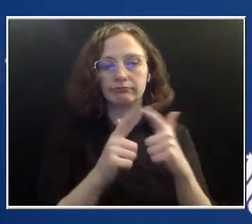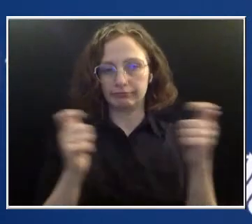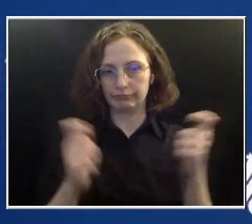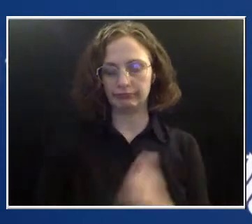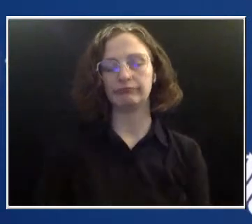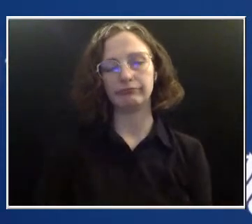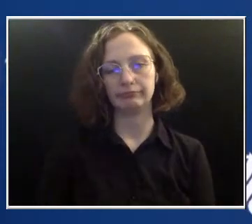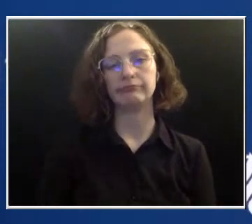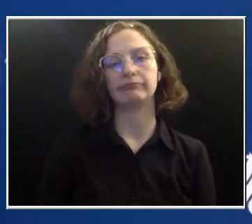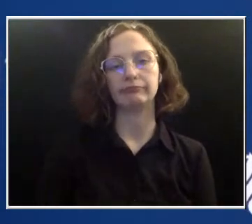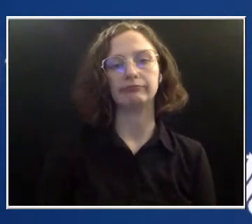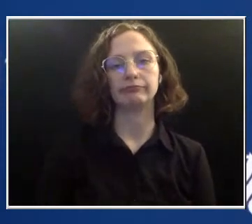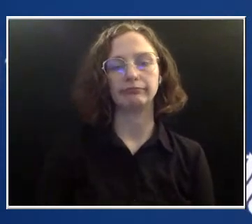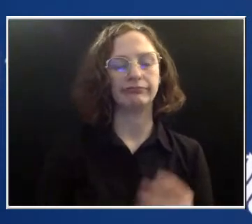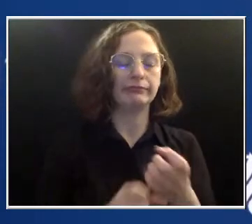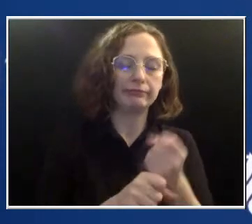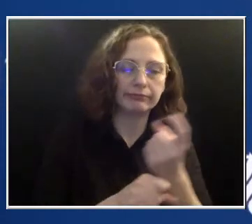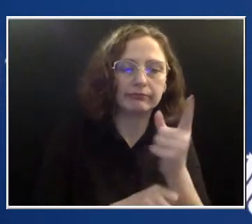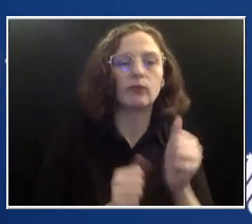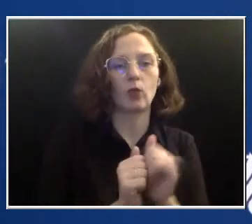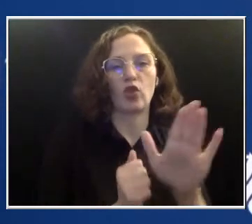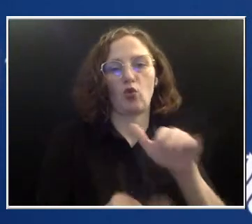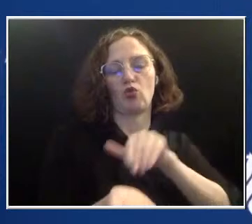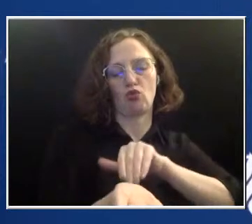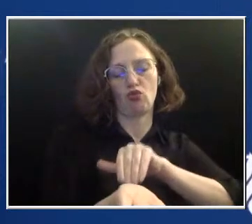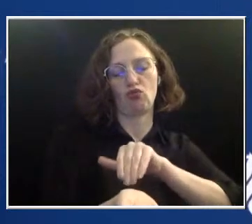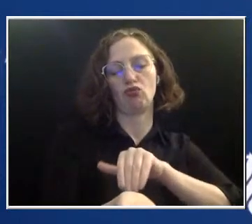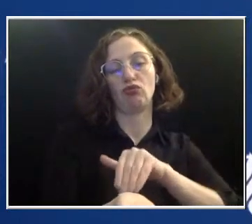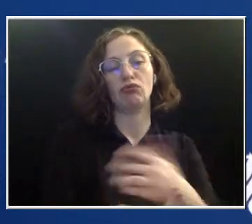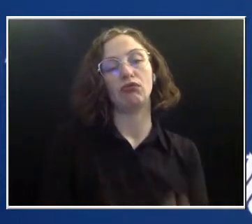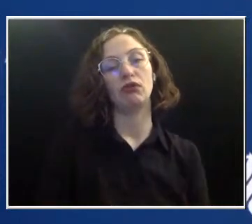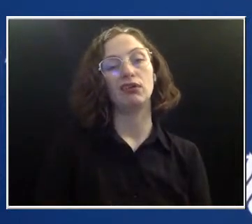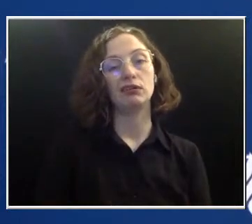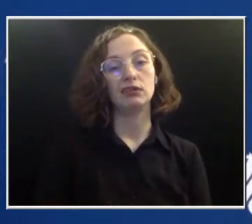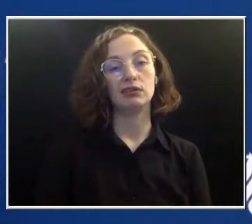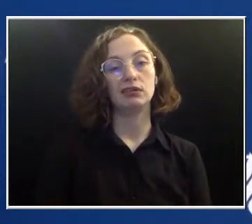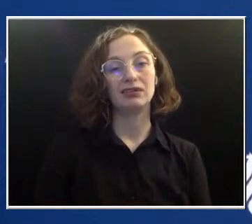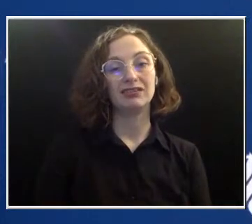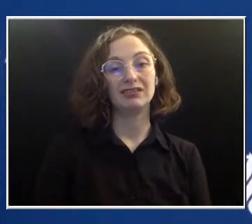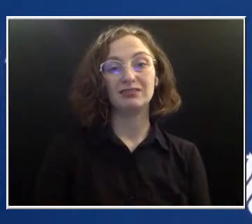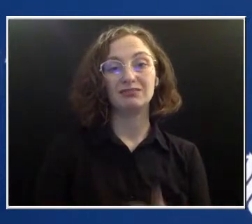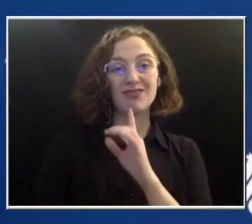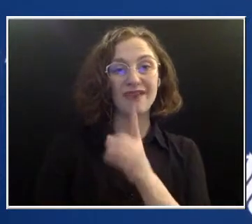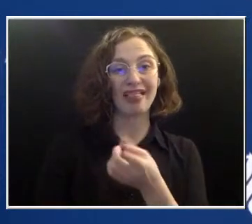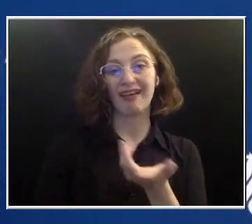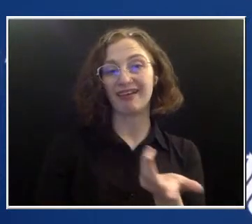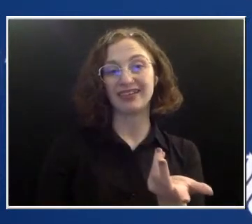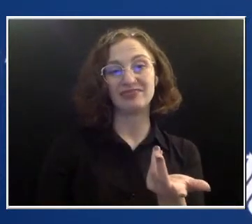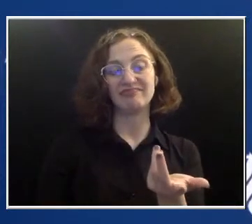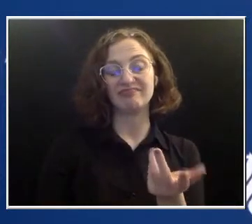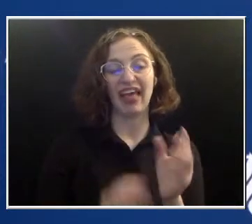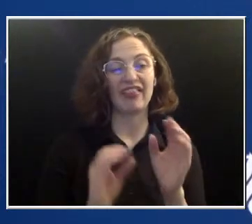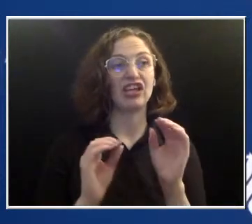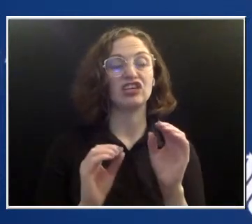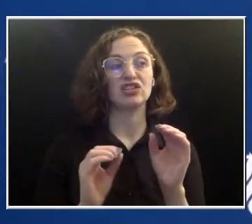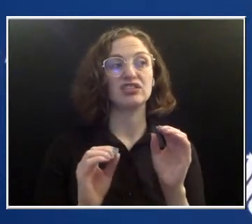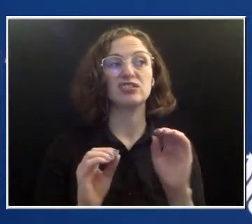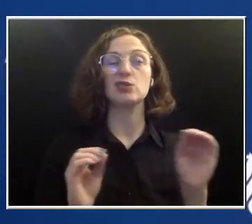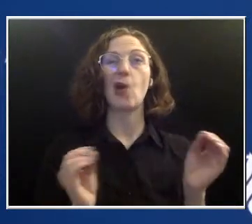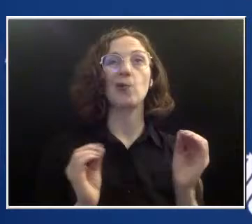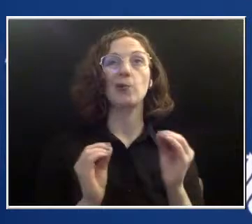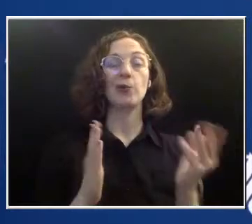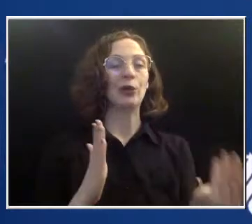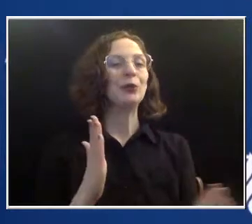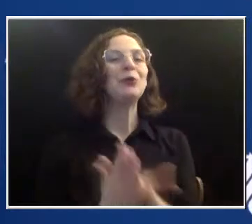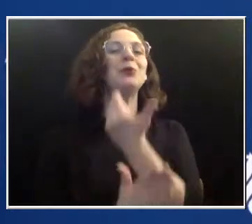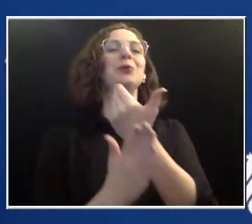visit to your primary care physician. But there's nothing that is obvious that stands out to do new screening for just from